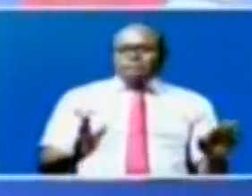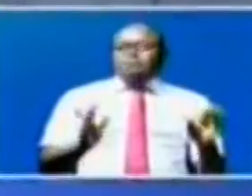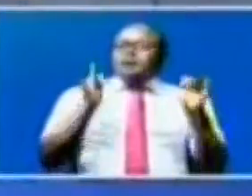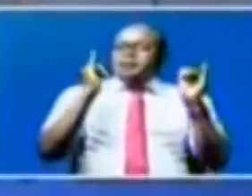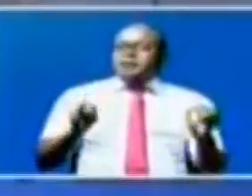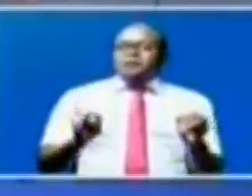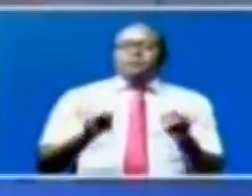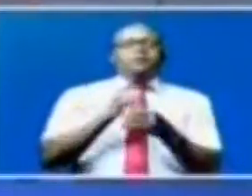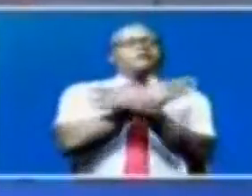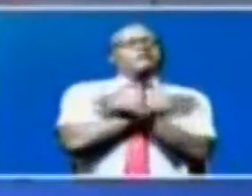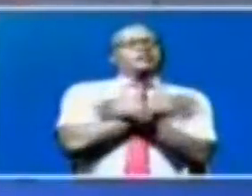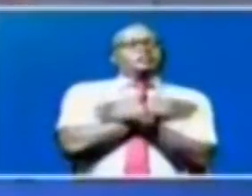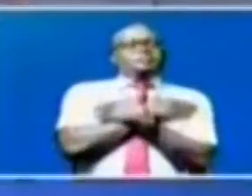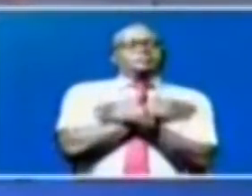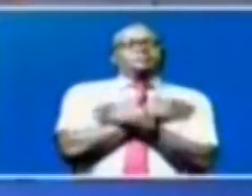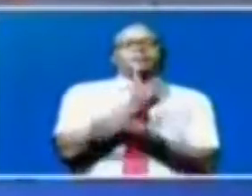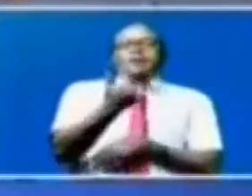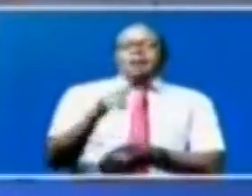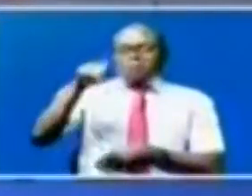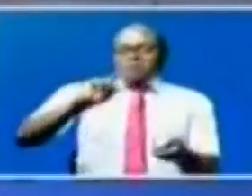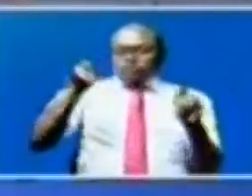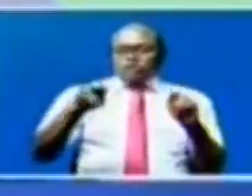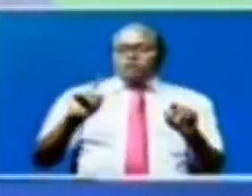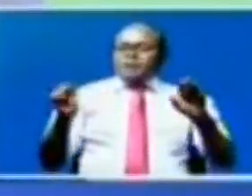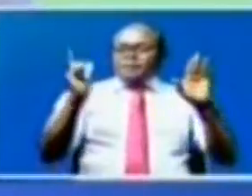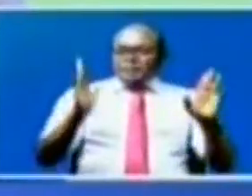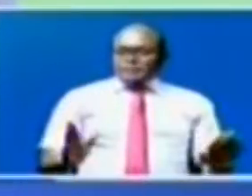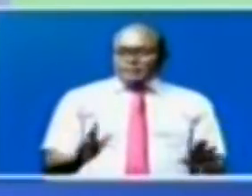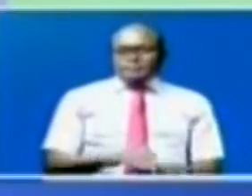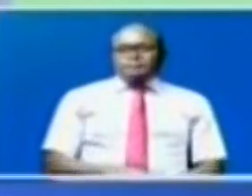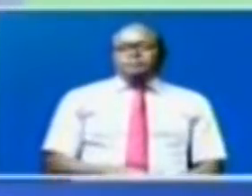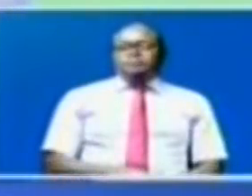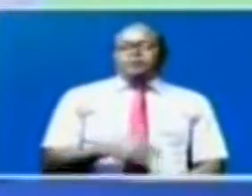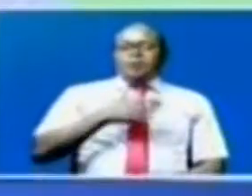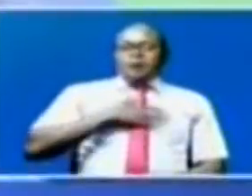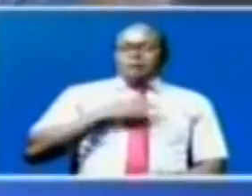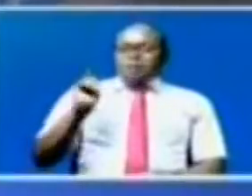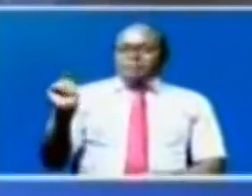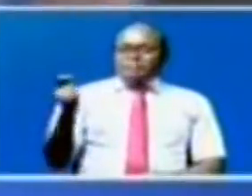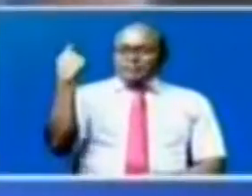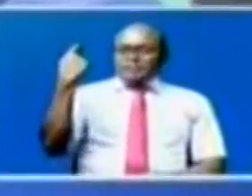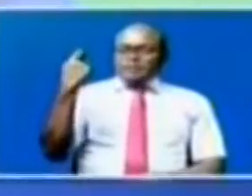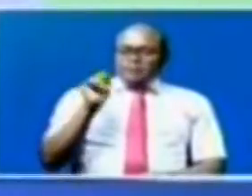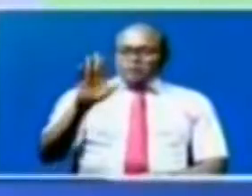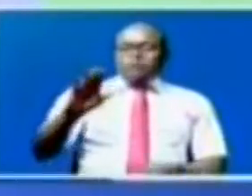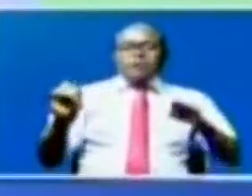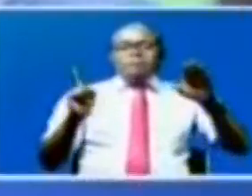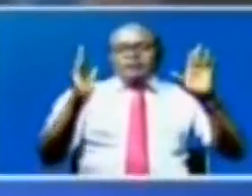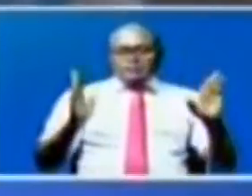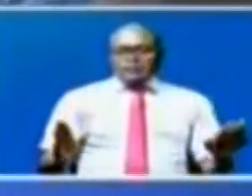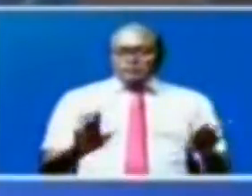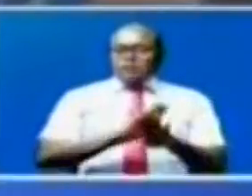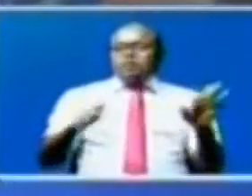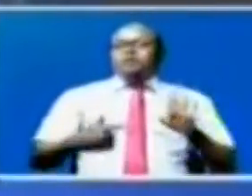newfound friendship from the handshake, the cabinet now needs to be reconstituted. President, wait. Your cabinet does